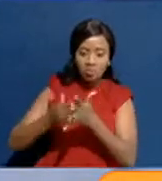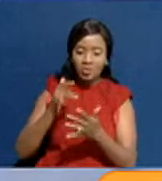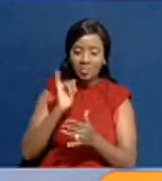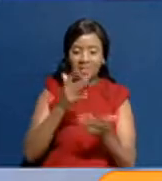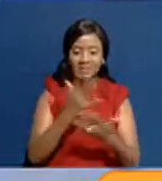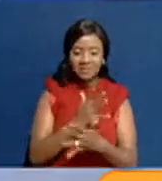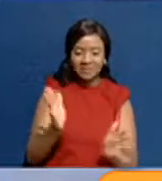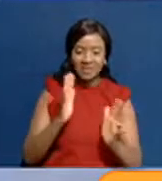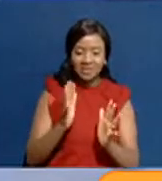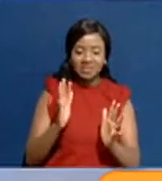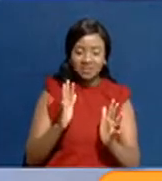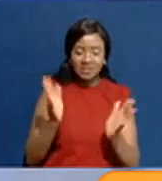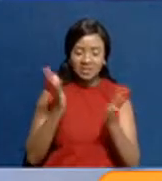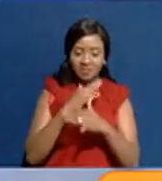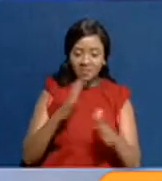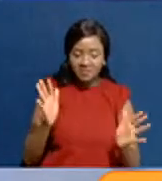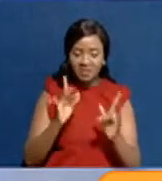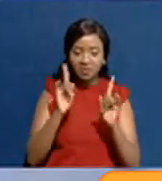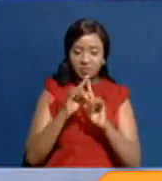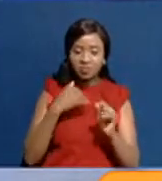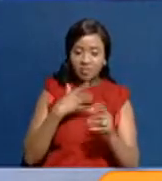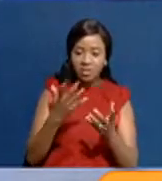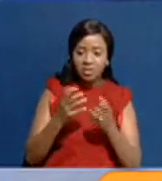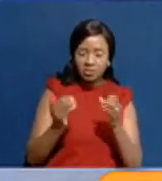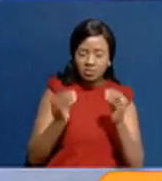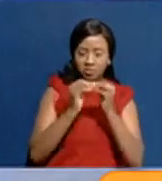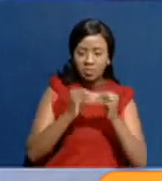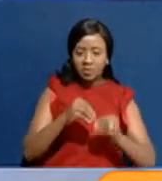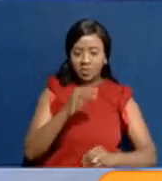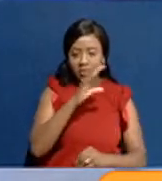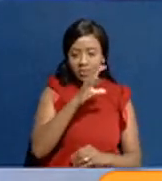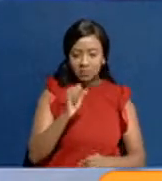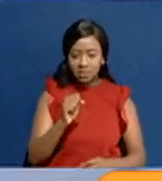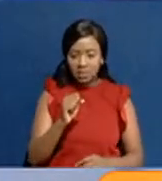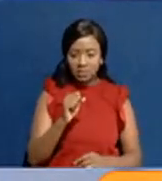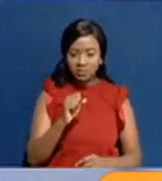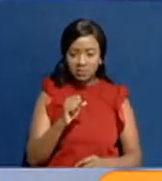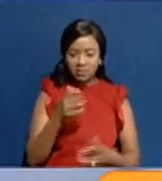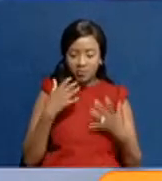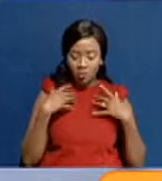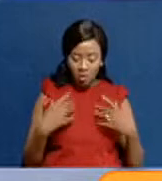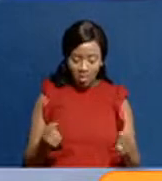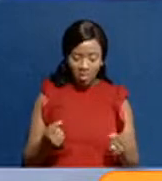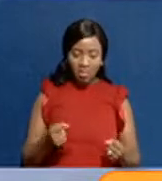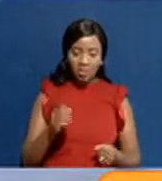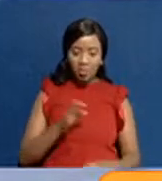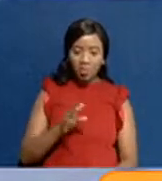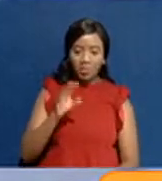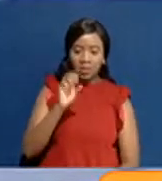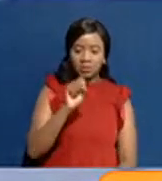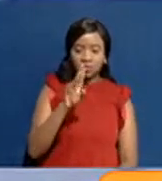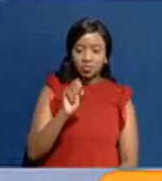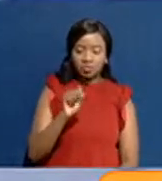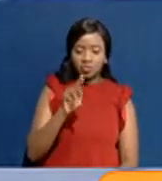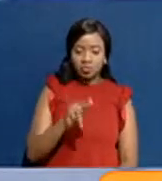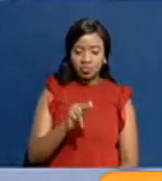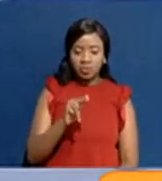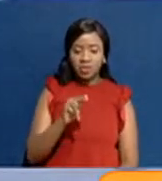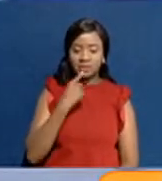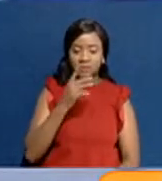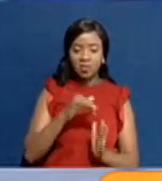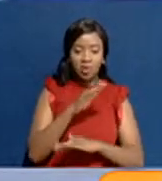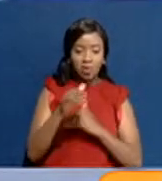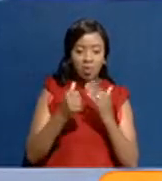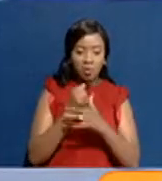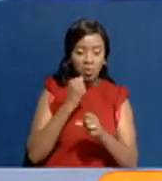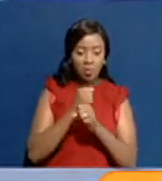I had today the Cabinet Secretary for Health, Susan Wafula Nakhumicha, saying that all those workers, more than 200 that have been